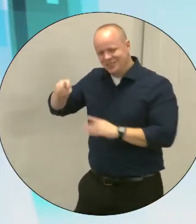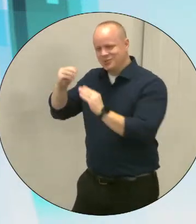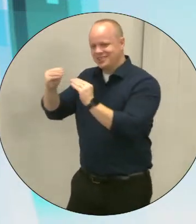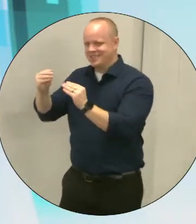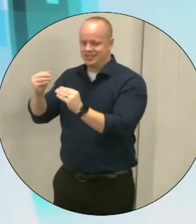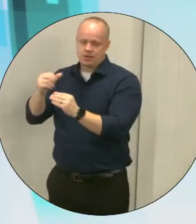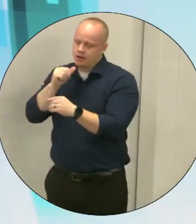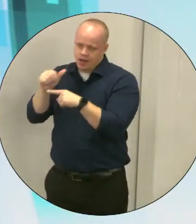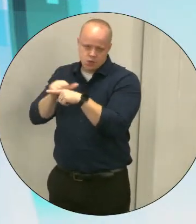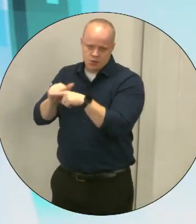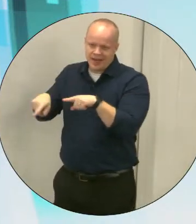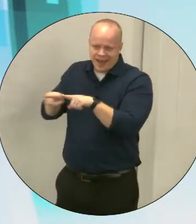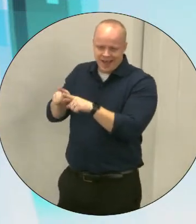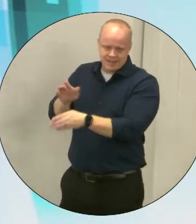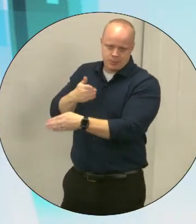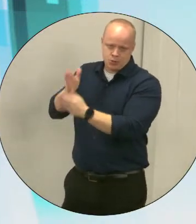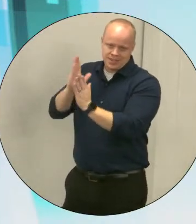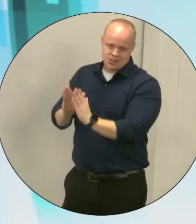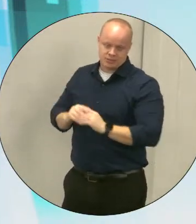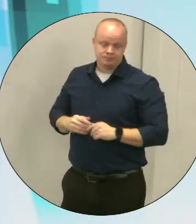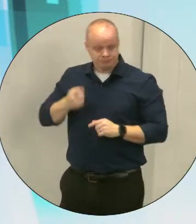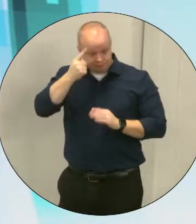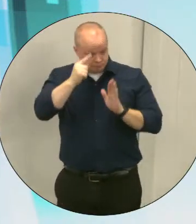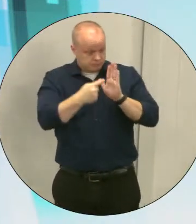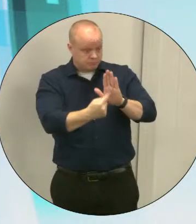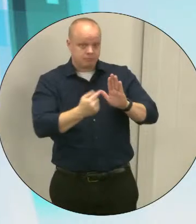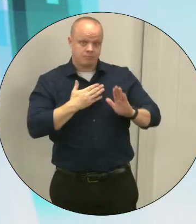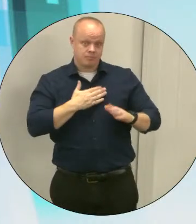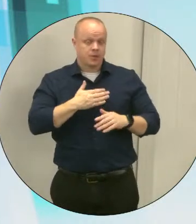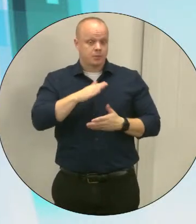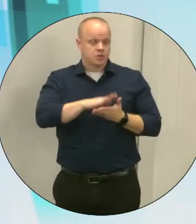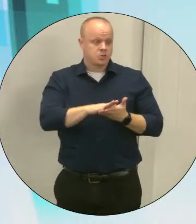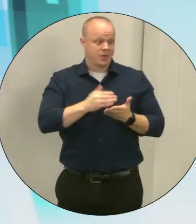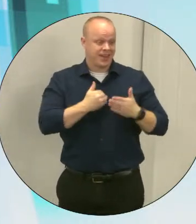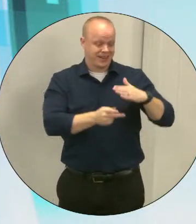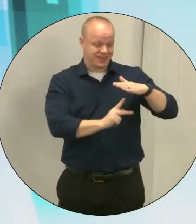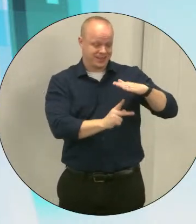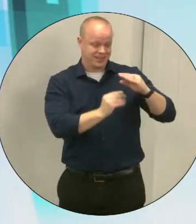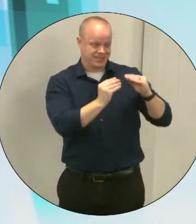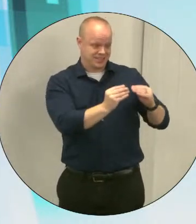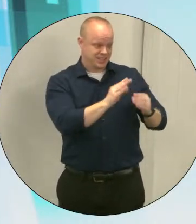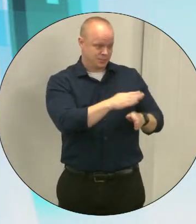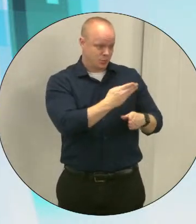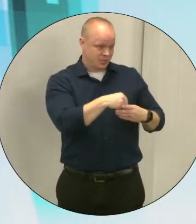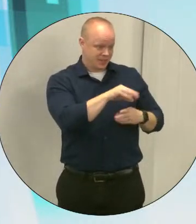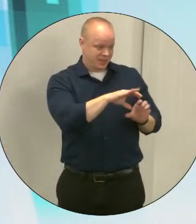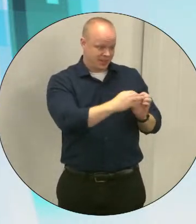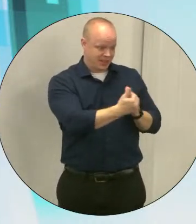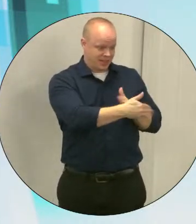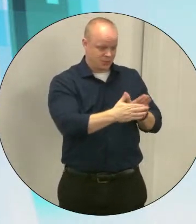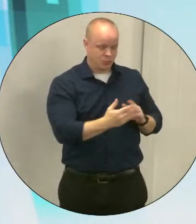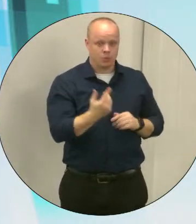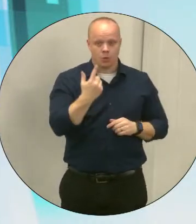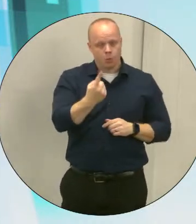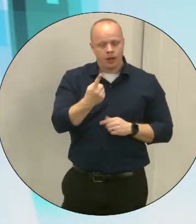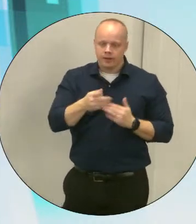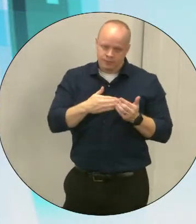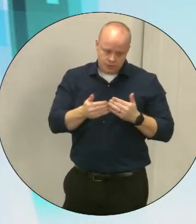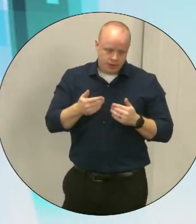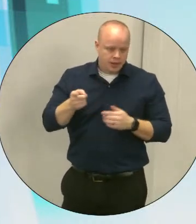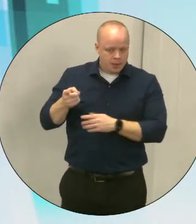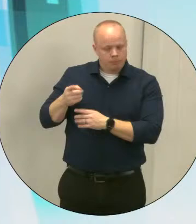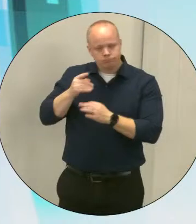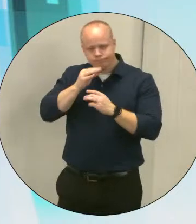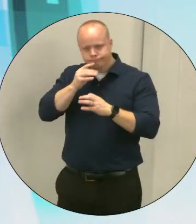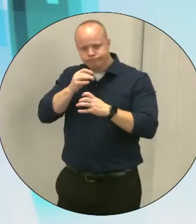than trained as musicians. For example, my school had kindergarten teachers teach music in their classrooms. One of them, despite having played